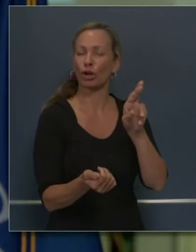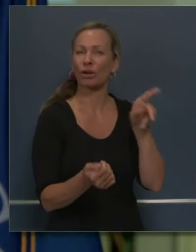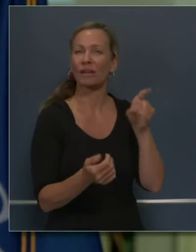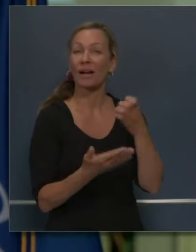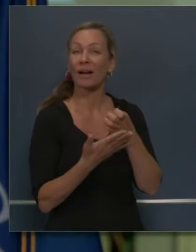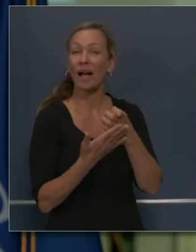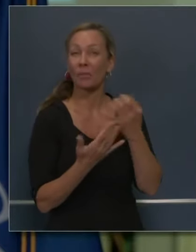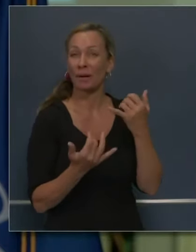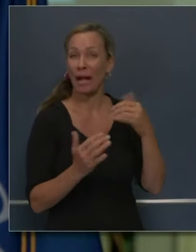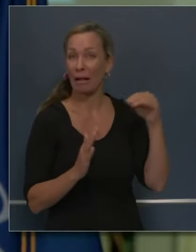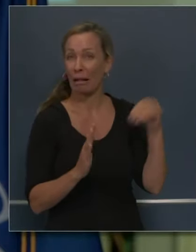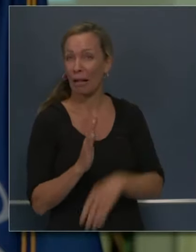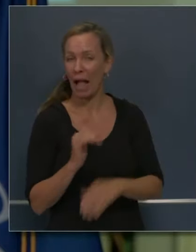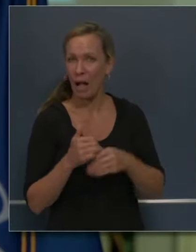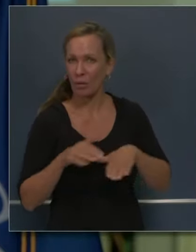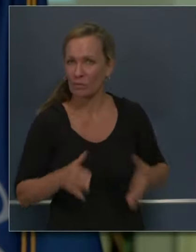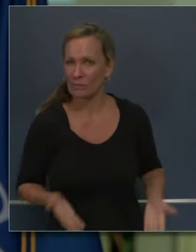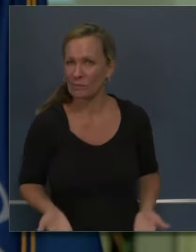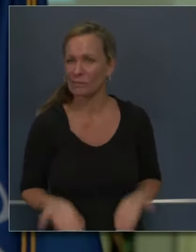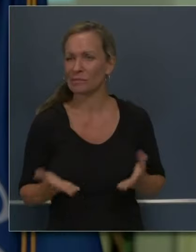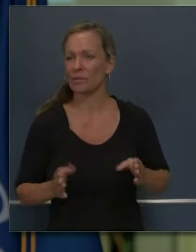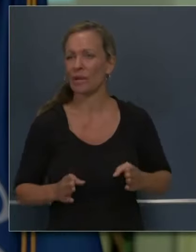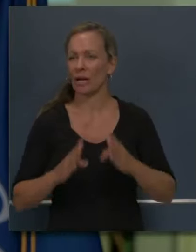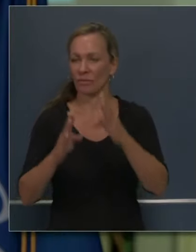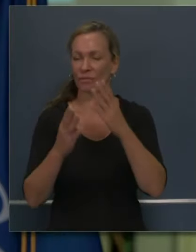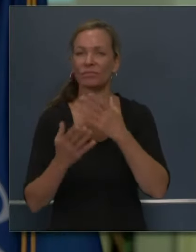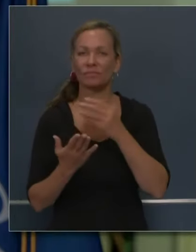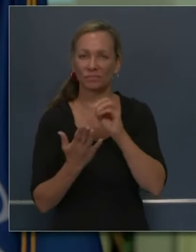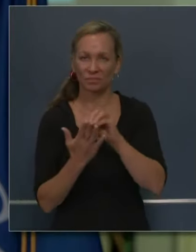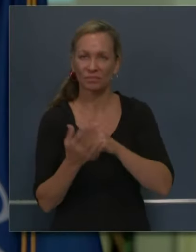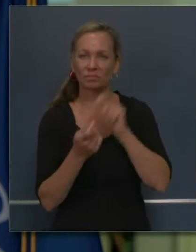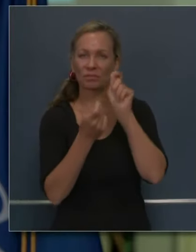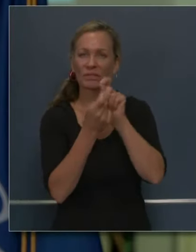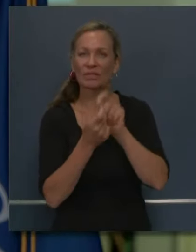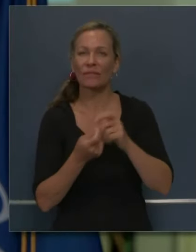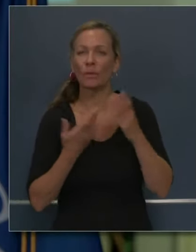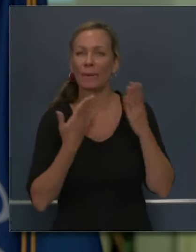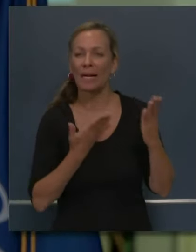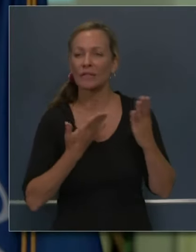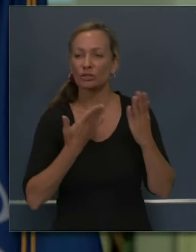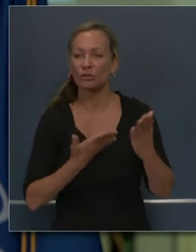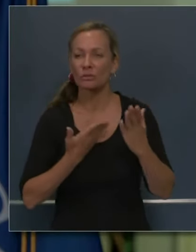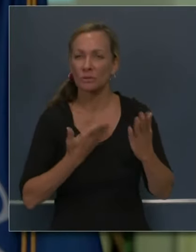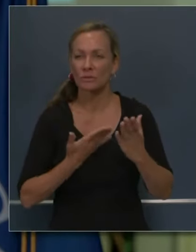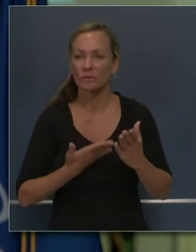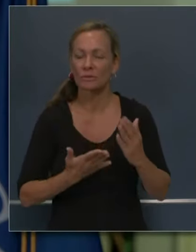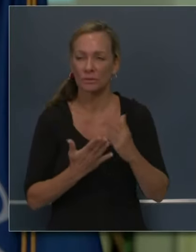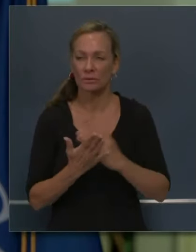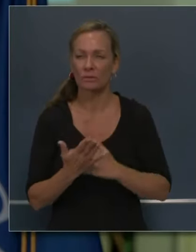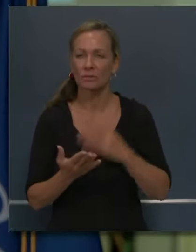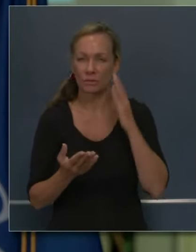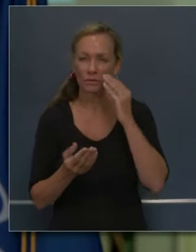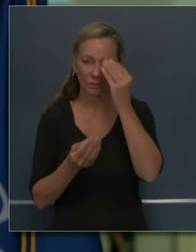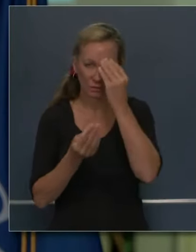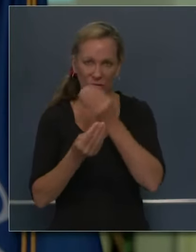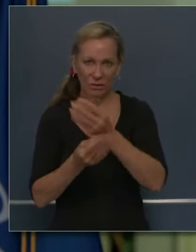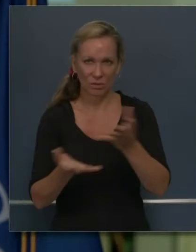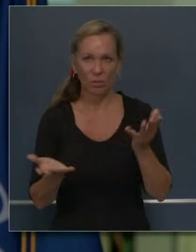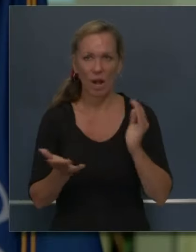recommendations, and I also updated you and public on where the legislature and our recommendations